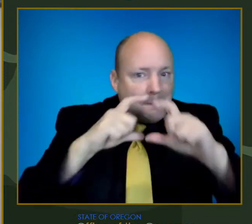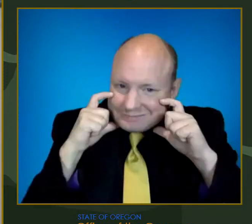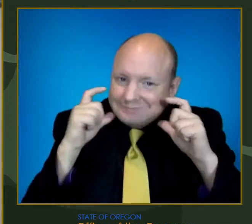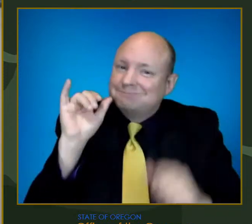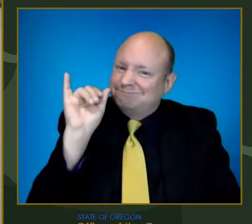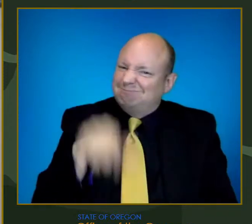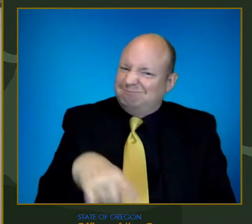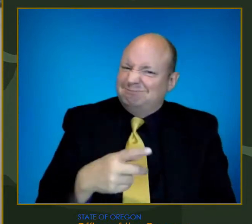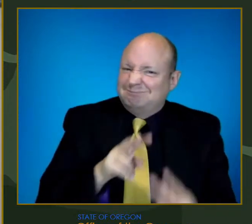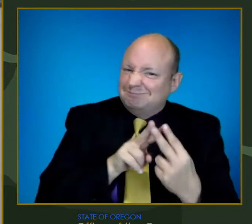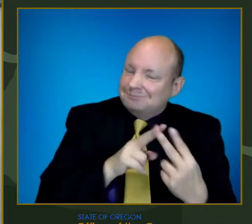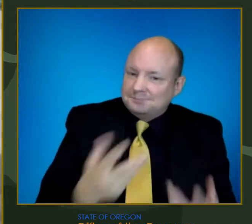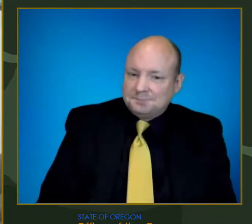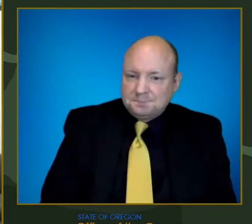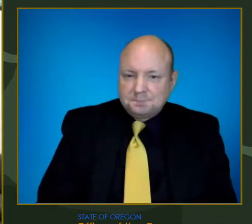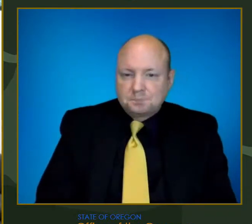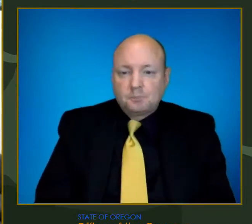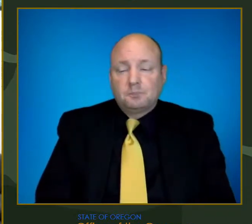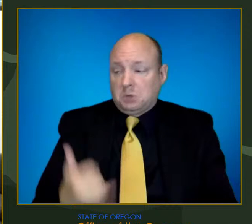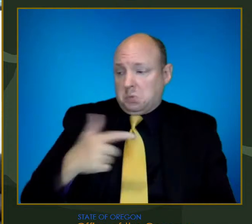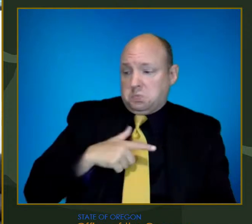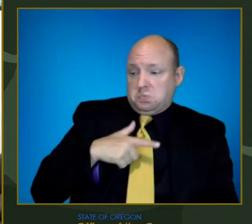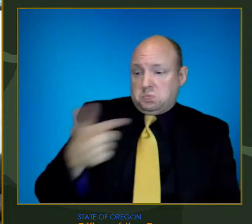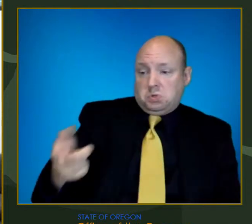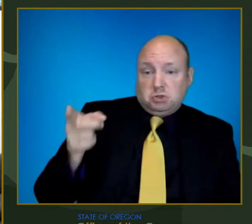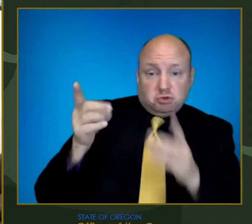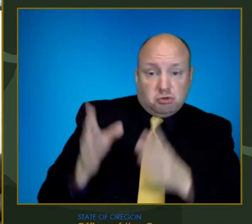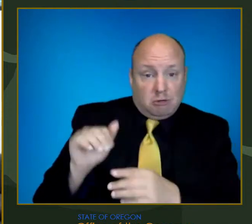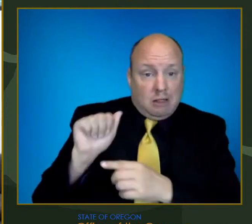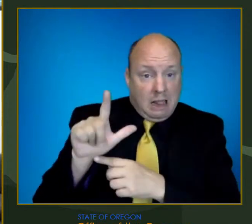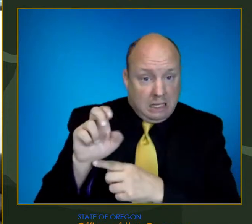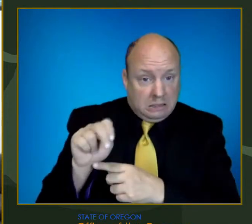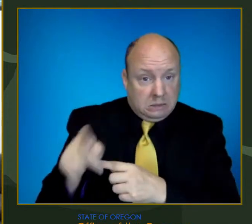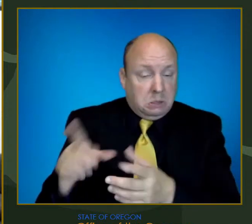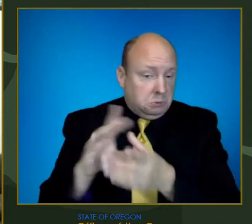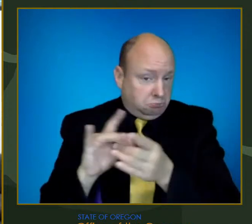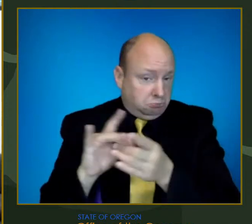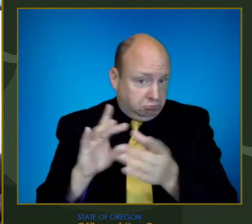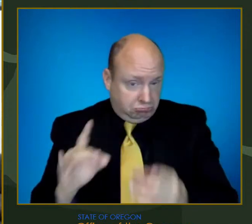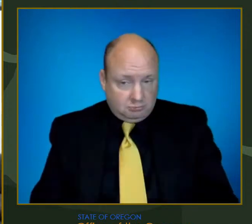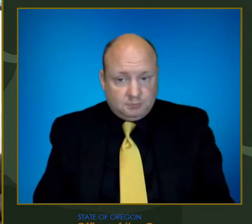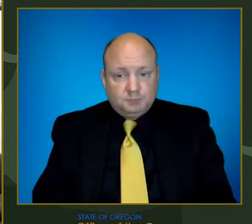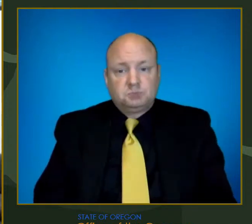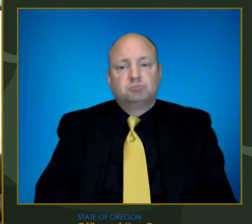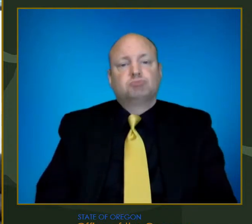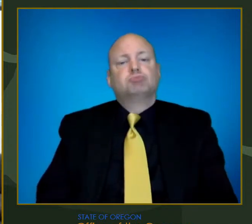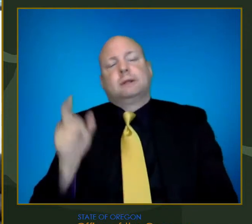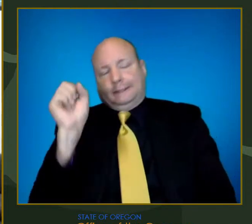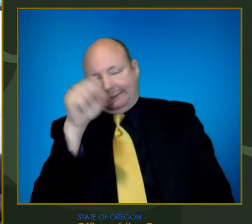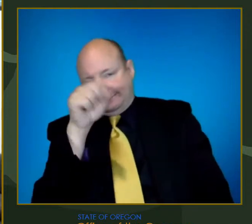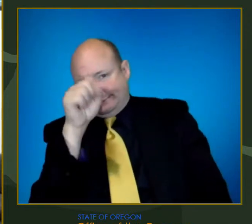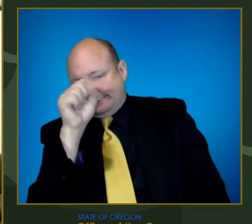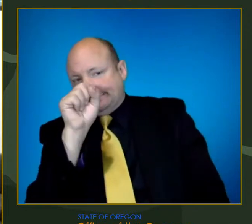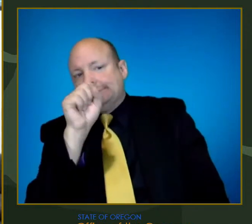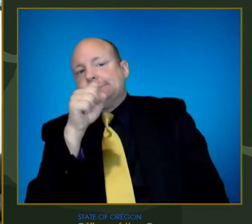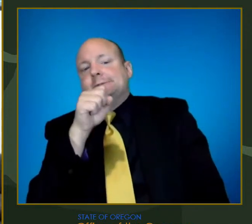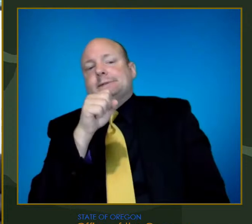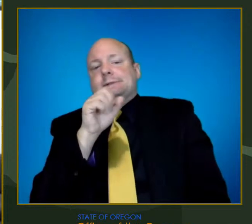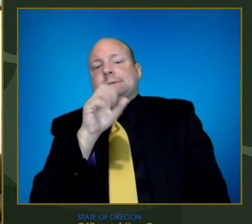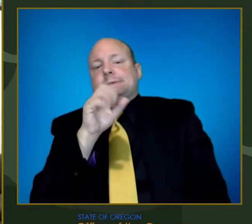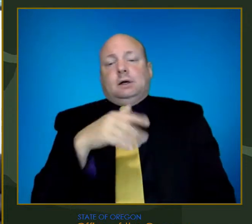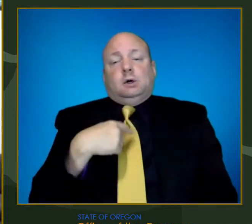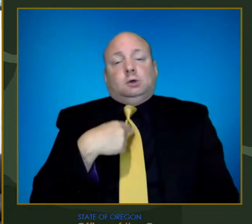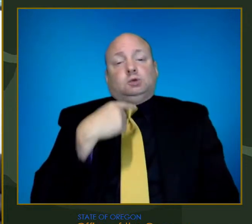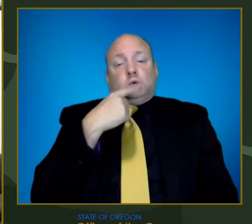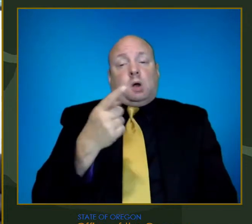Director Allen. Thanks. I would say first that after a long period of vaccinations declining day by day, we've seen